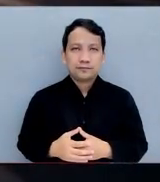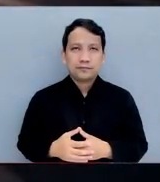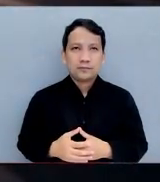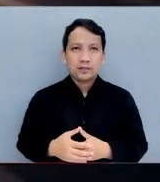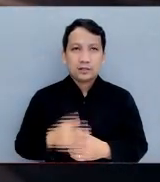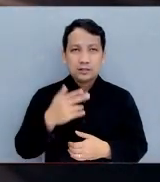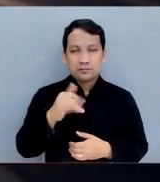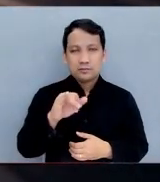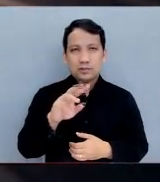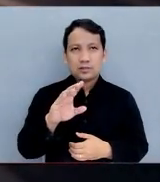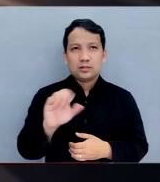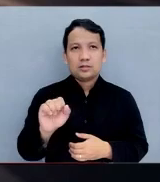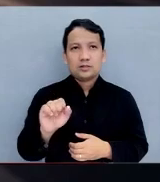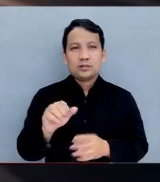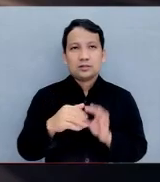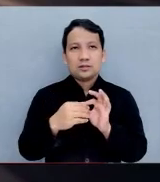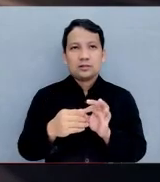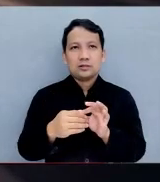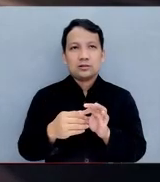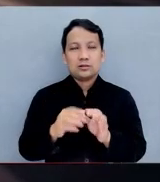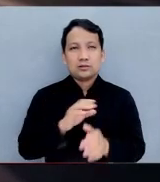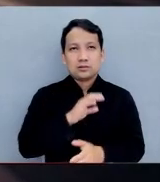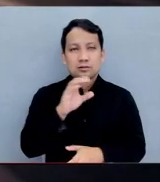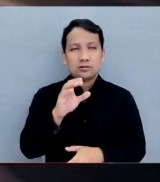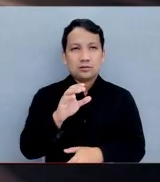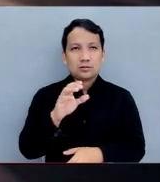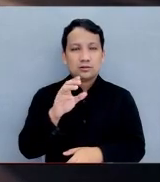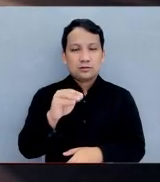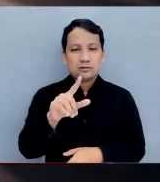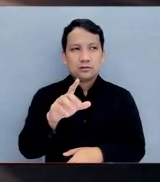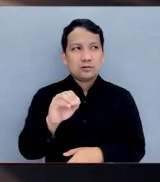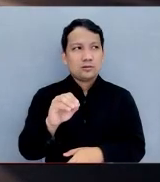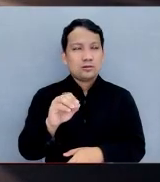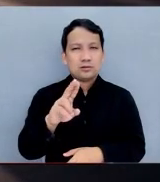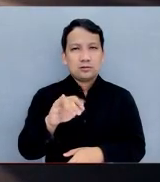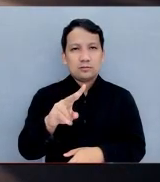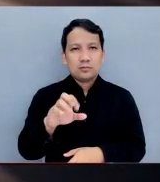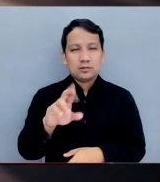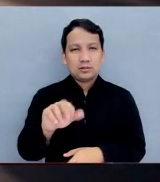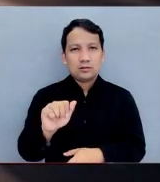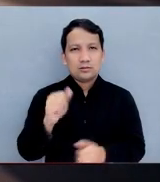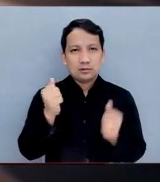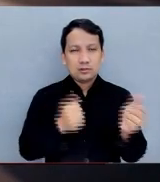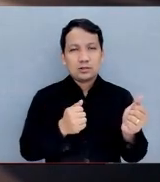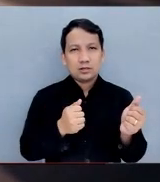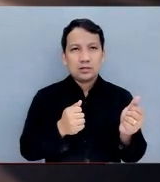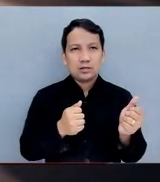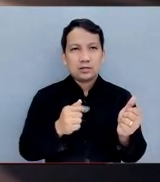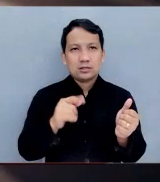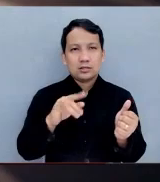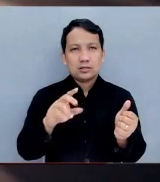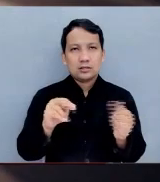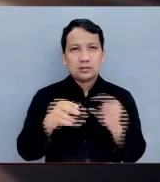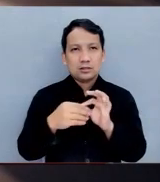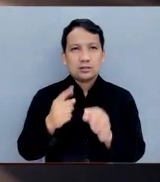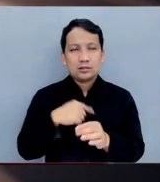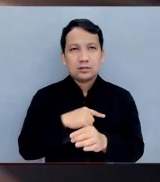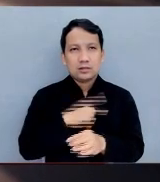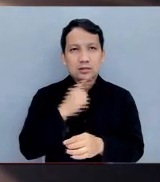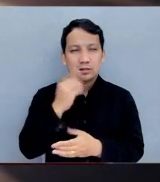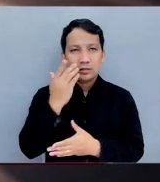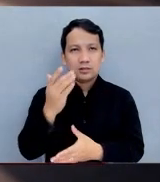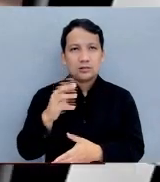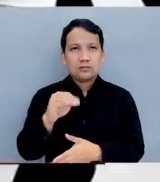Pagdating sa hybrid class, champion si Milo Rivera, na sinundan ni Nina Jose Altoveros at